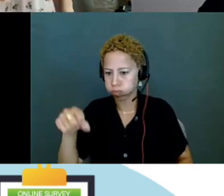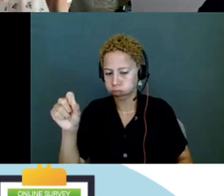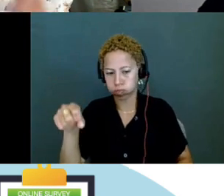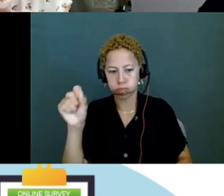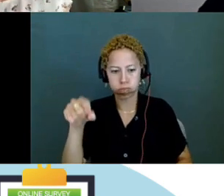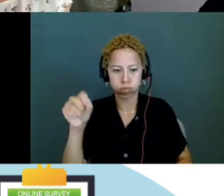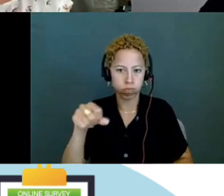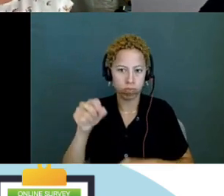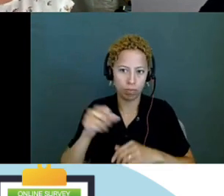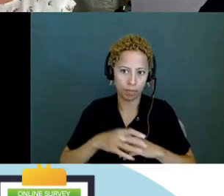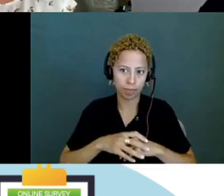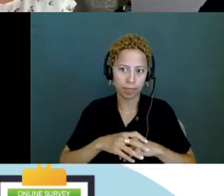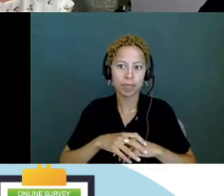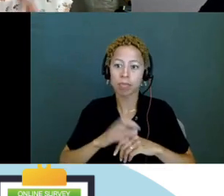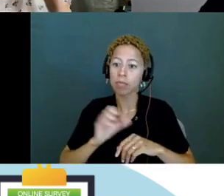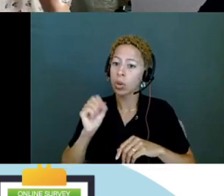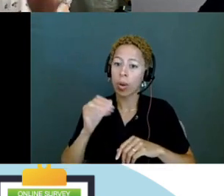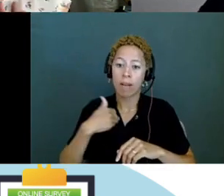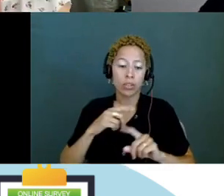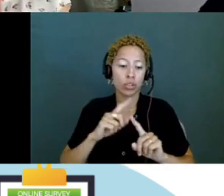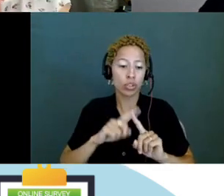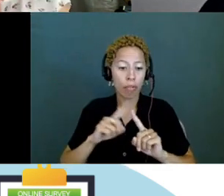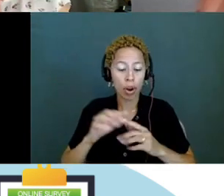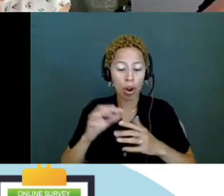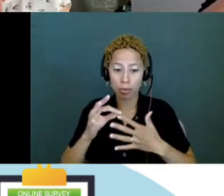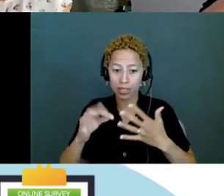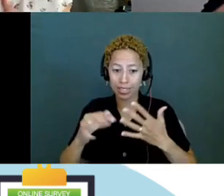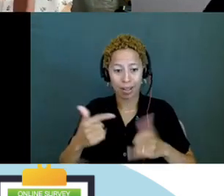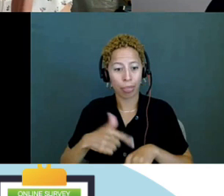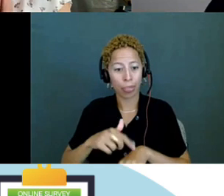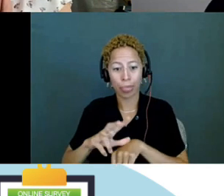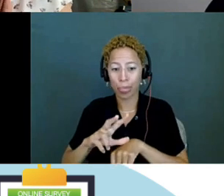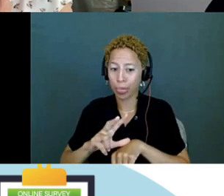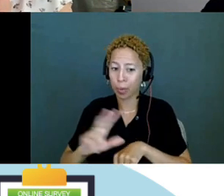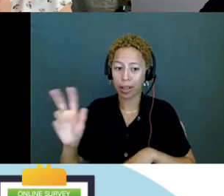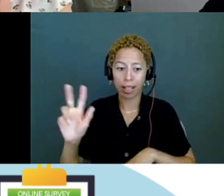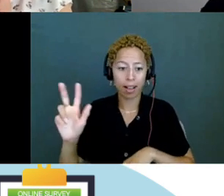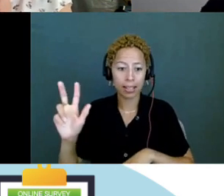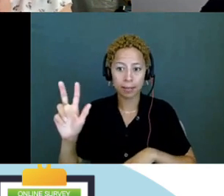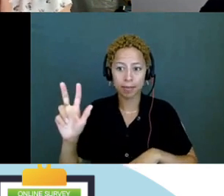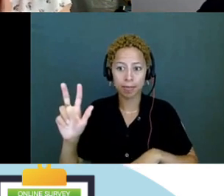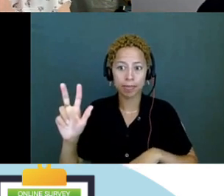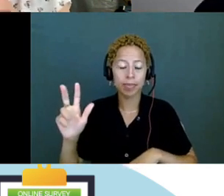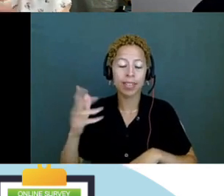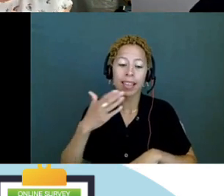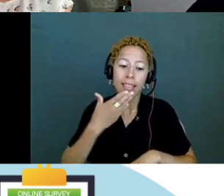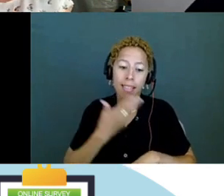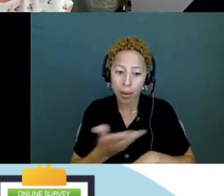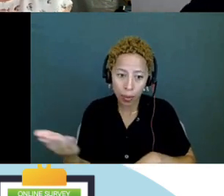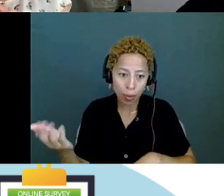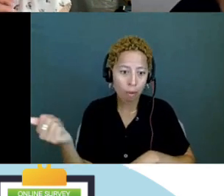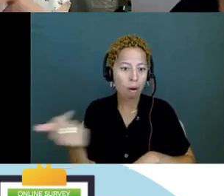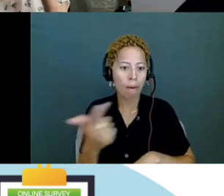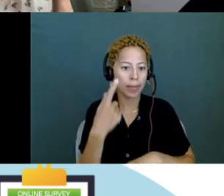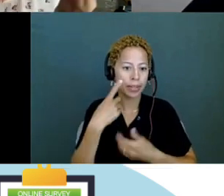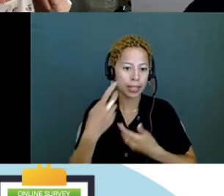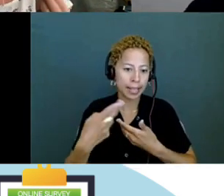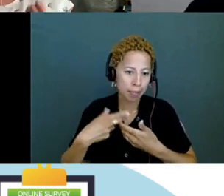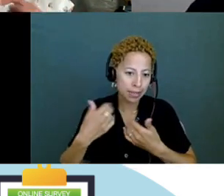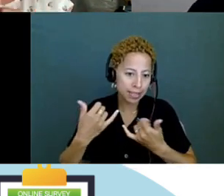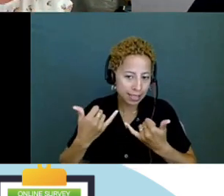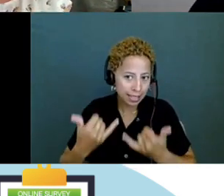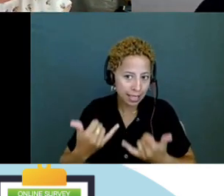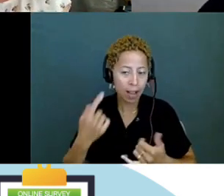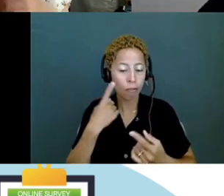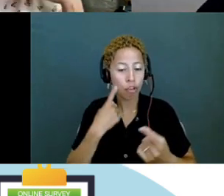Absolutely. So lots of different options to try. It is 3:00. I want to thank all of you for coming and participating today, for asking